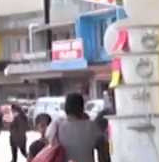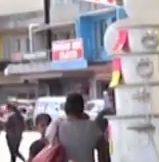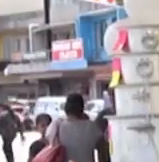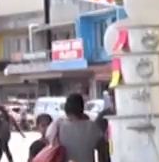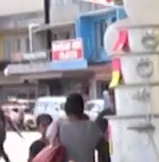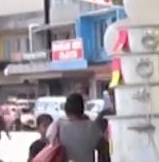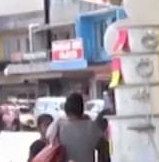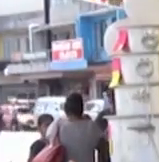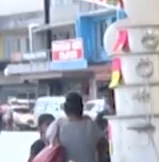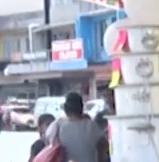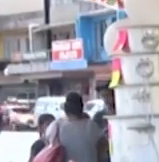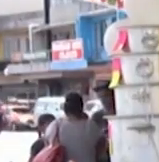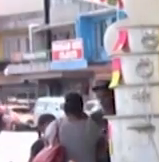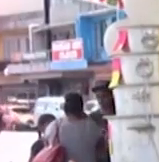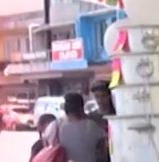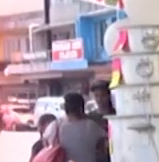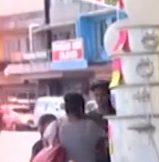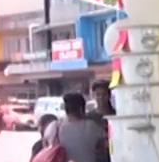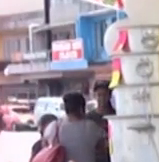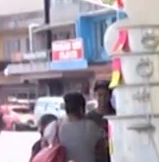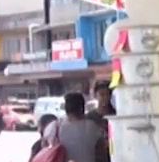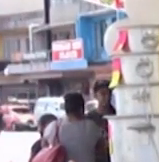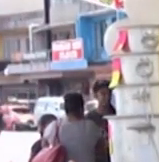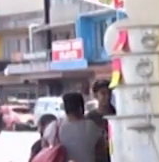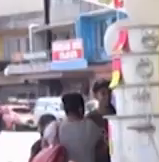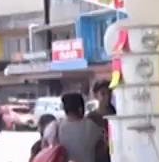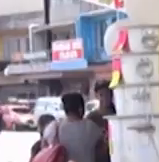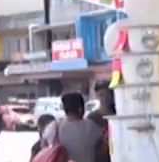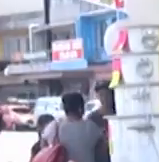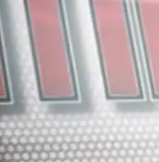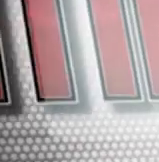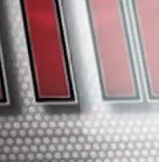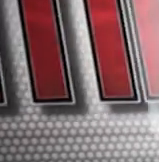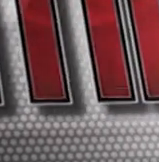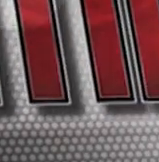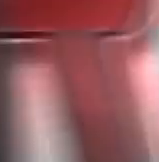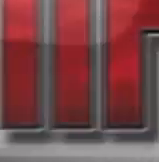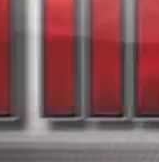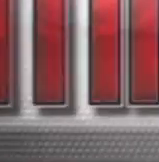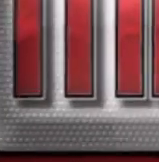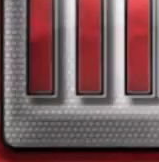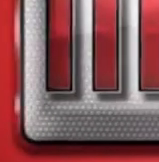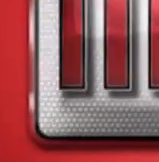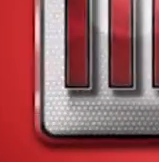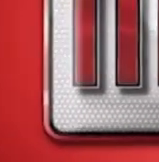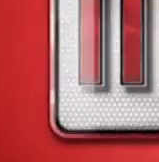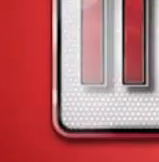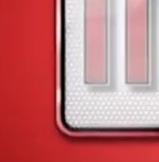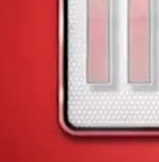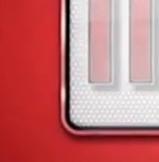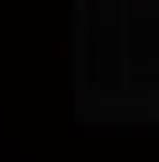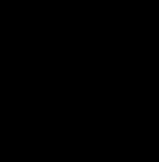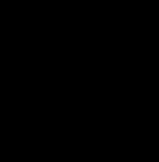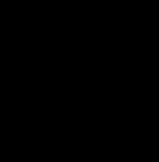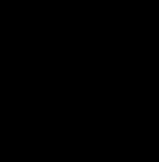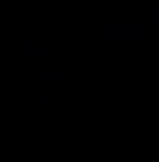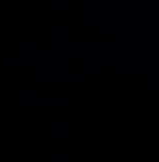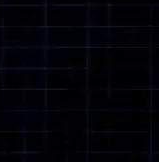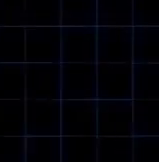My name is Neha and I'm from Kadavi, and Mirchi FM, it's hot. Mirchi FM, it's hot.